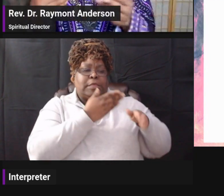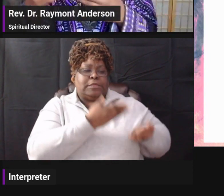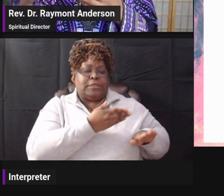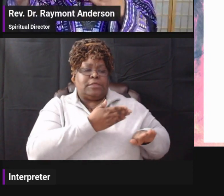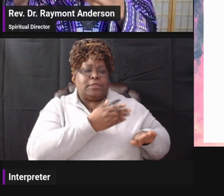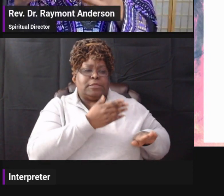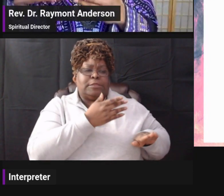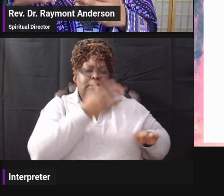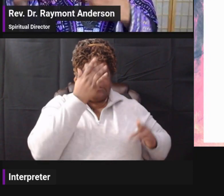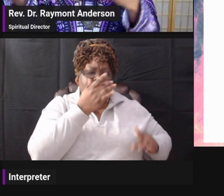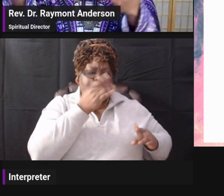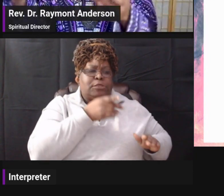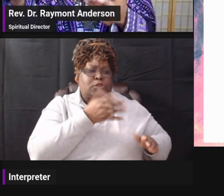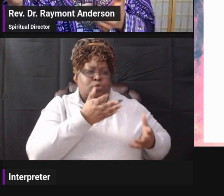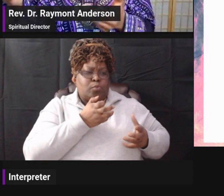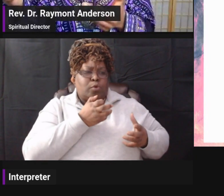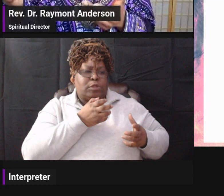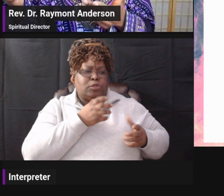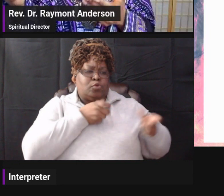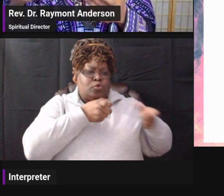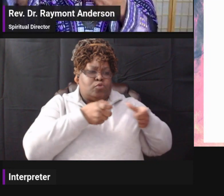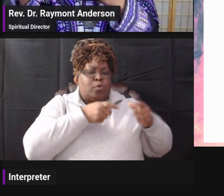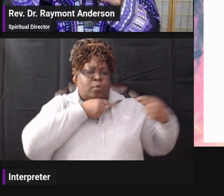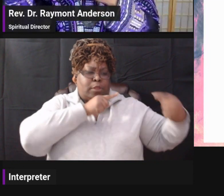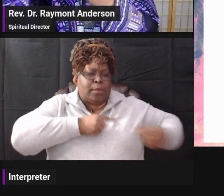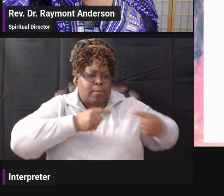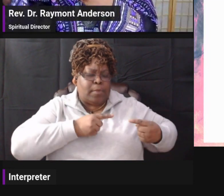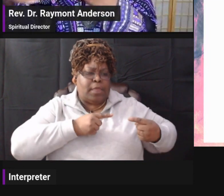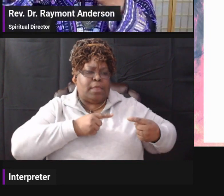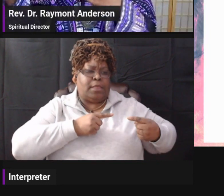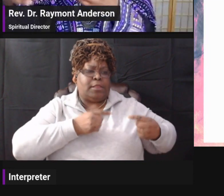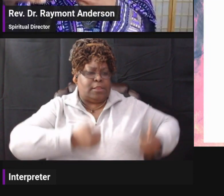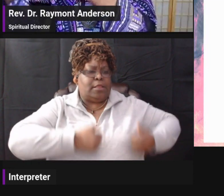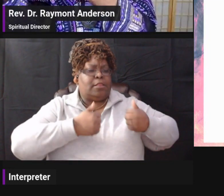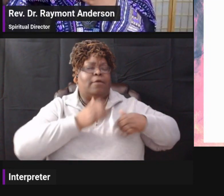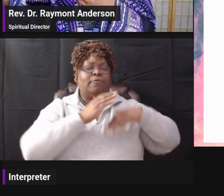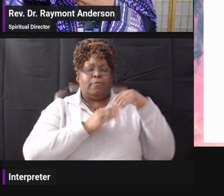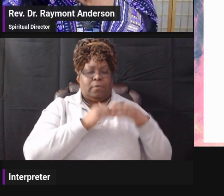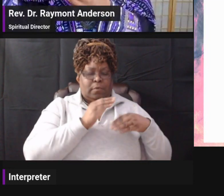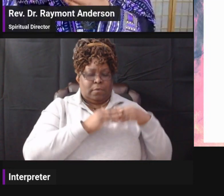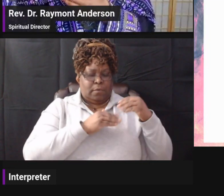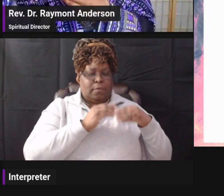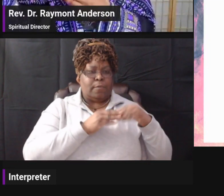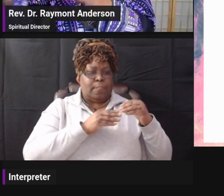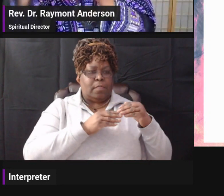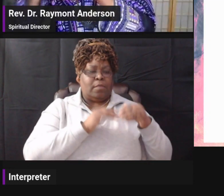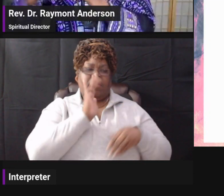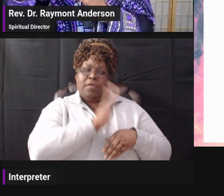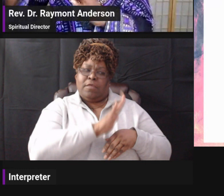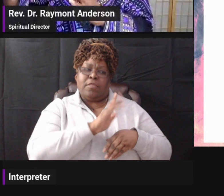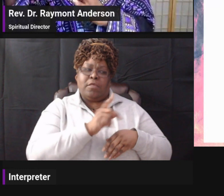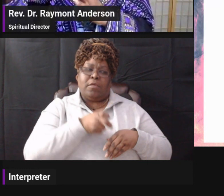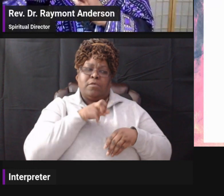they're terminal, then the highest best is things like pain management and making their transition as peaceful and as comfortable as possible.